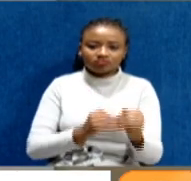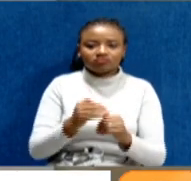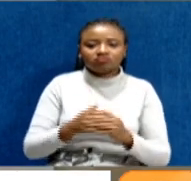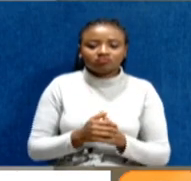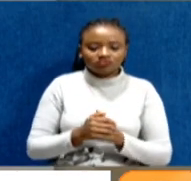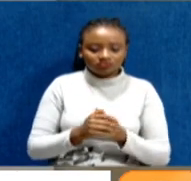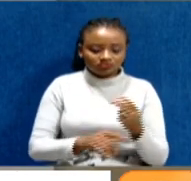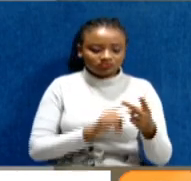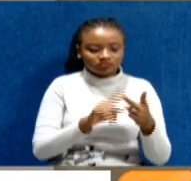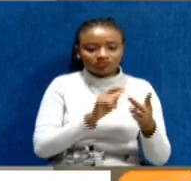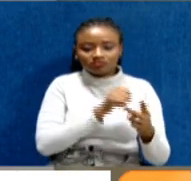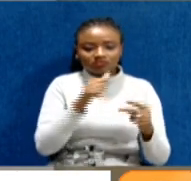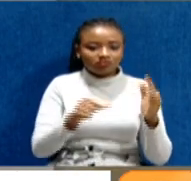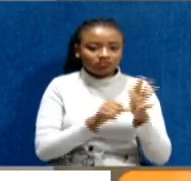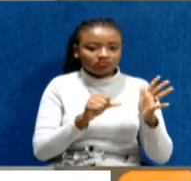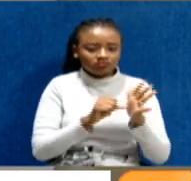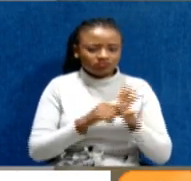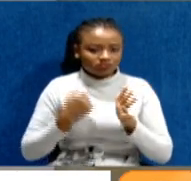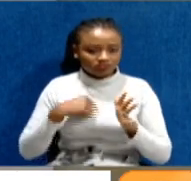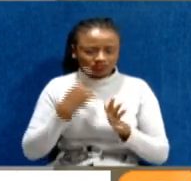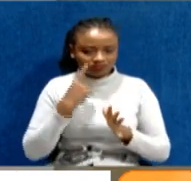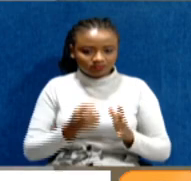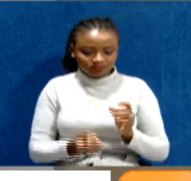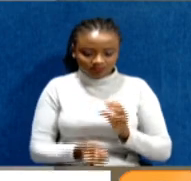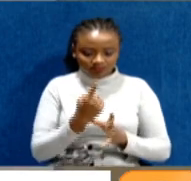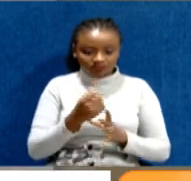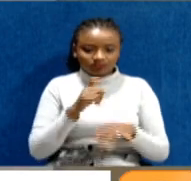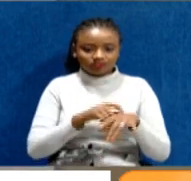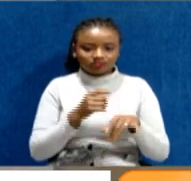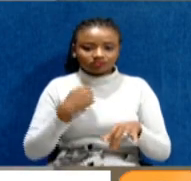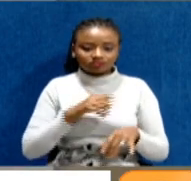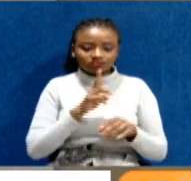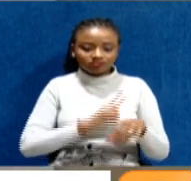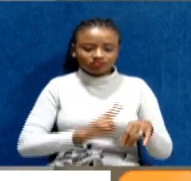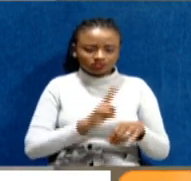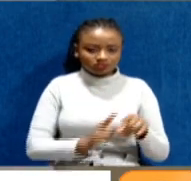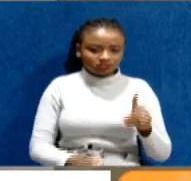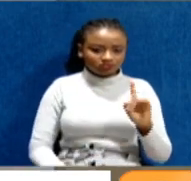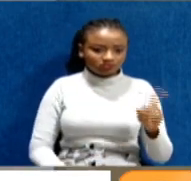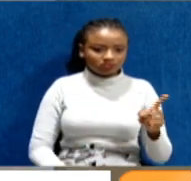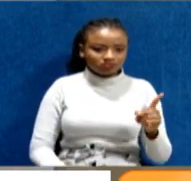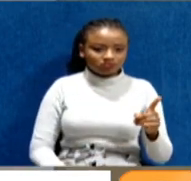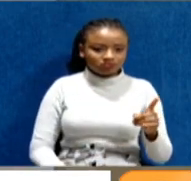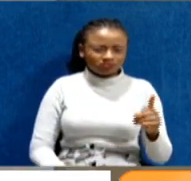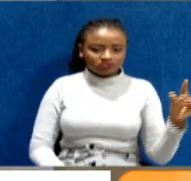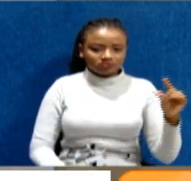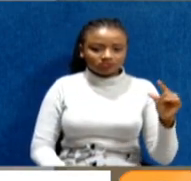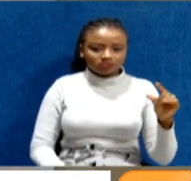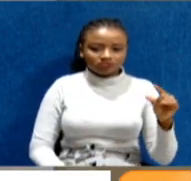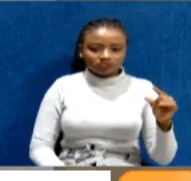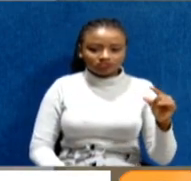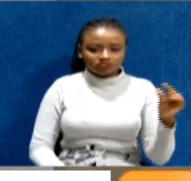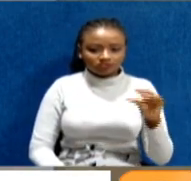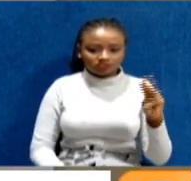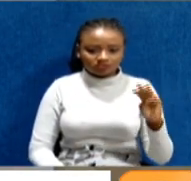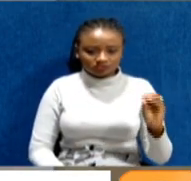the other problem that comes when now we start using what we call the genetic use restriction